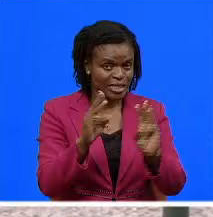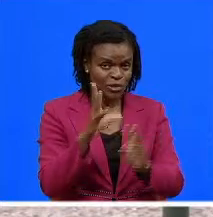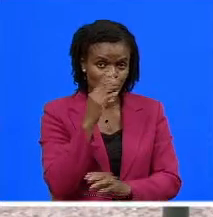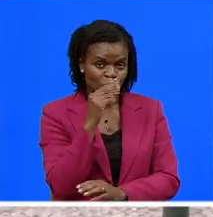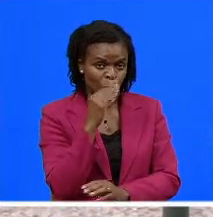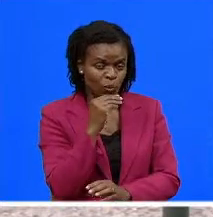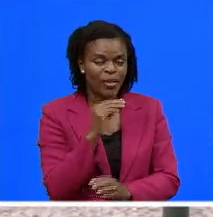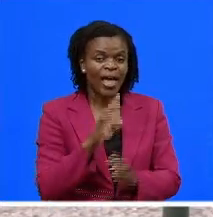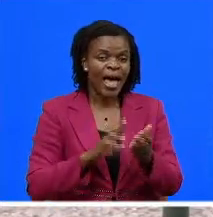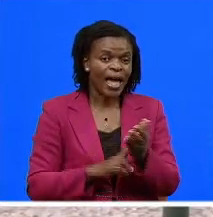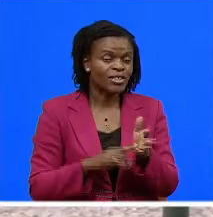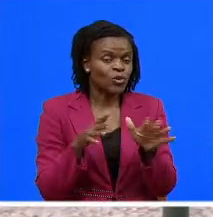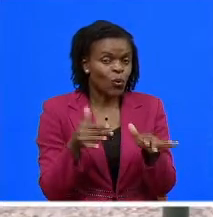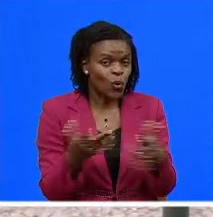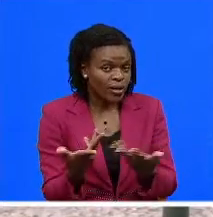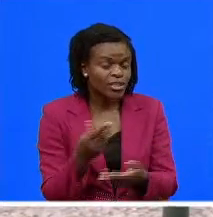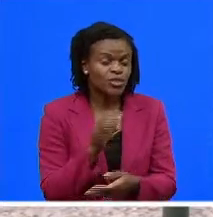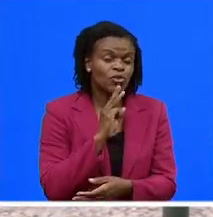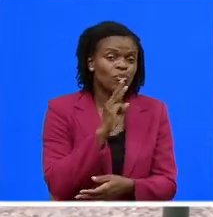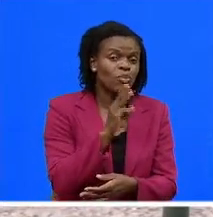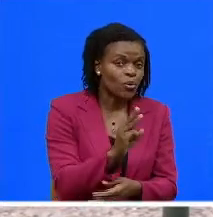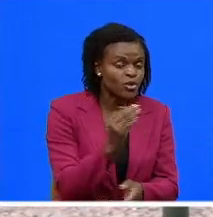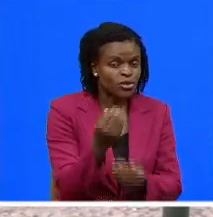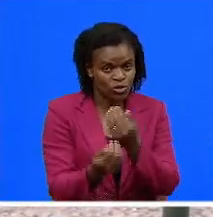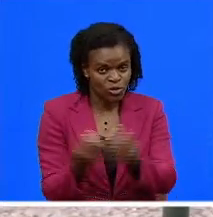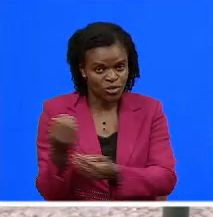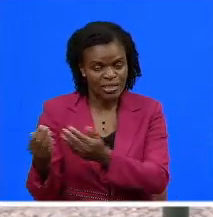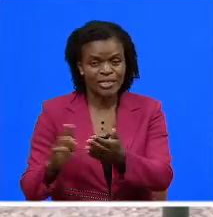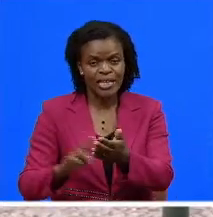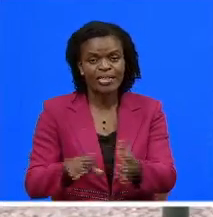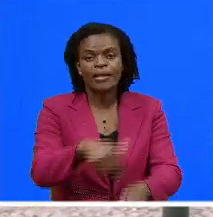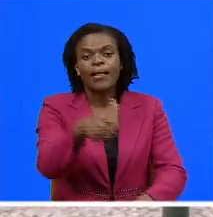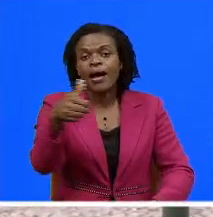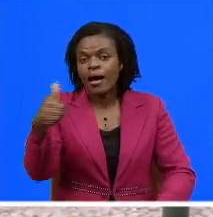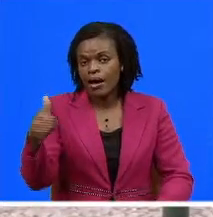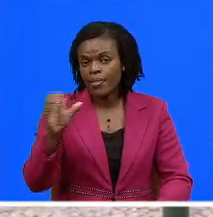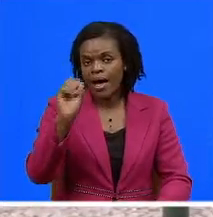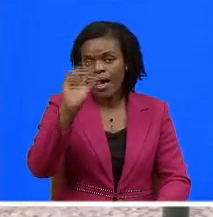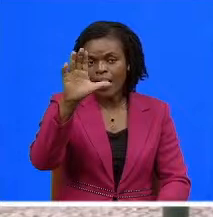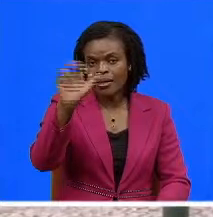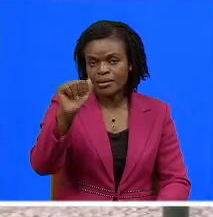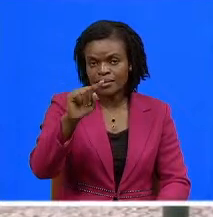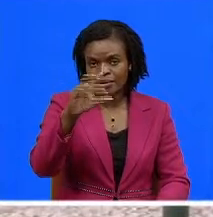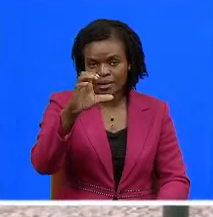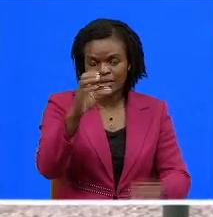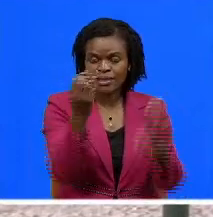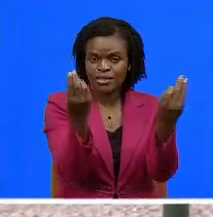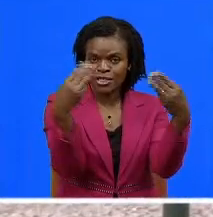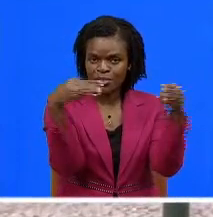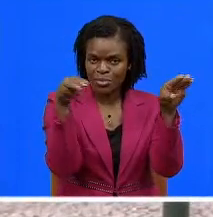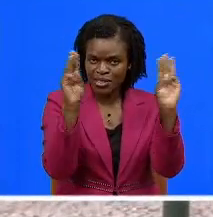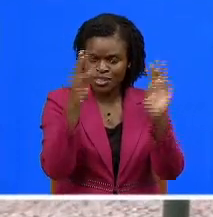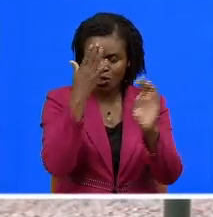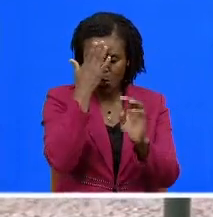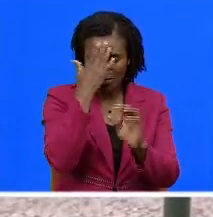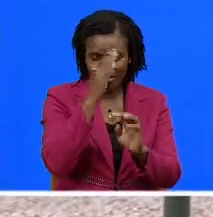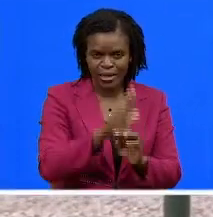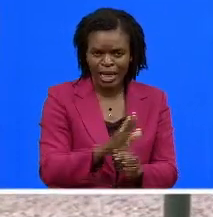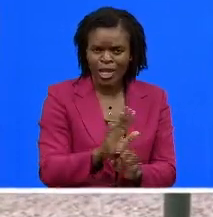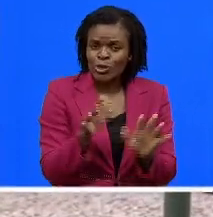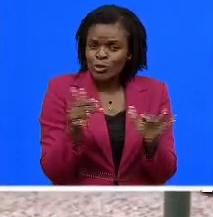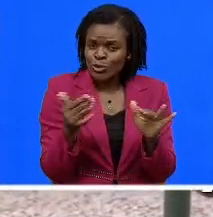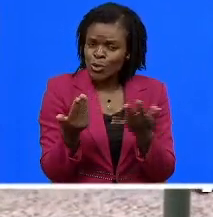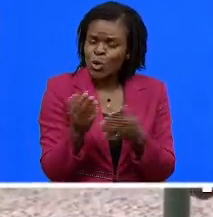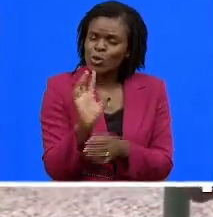to promise us, as well as the other SADC heads that are there with them. So this is something that you don't want to miss.